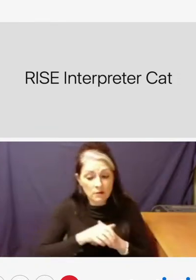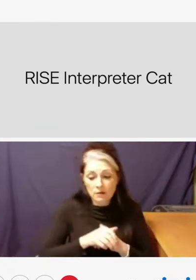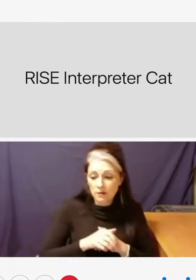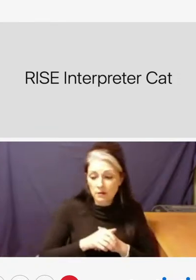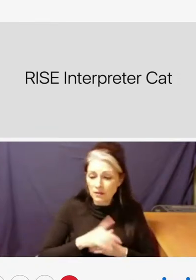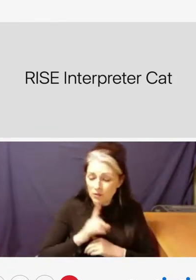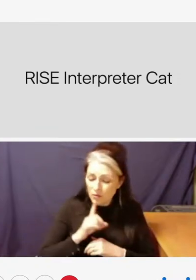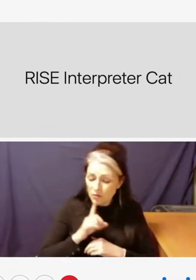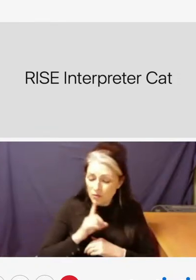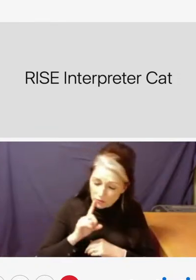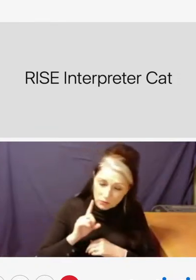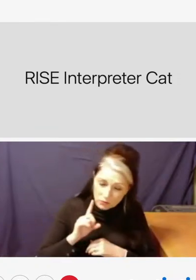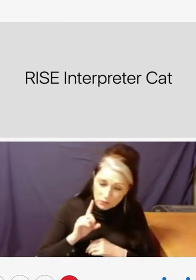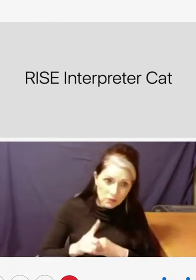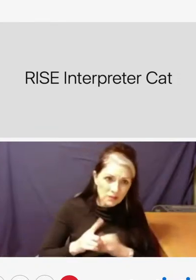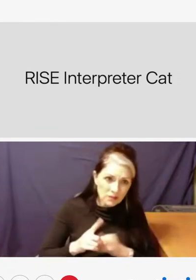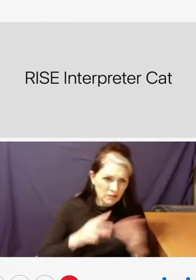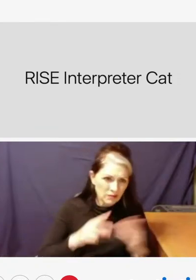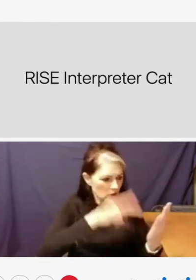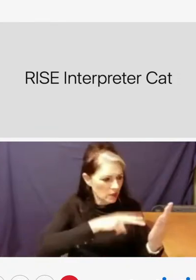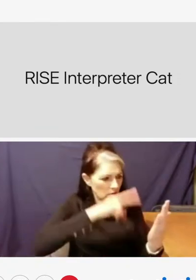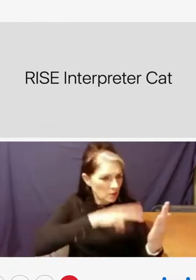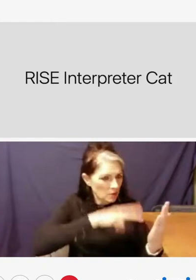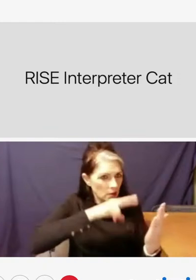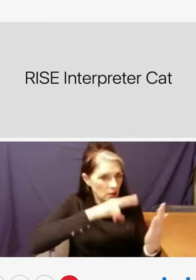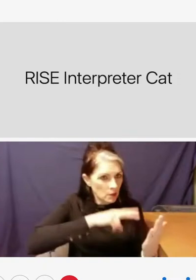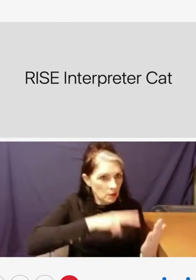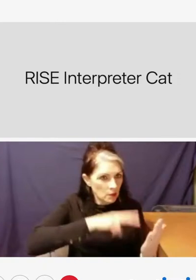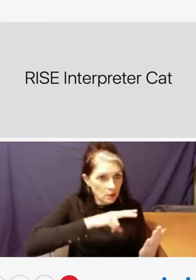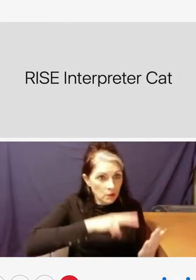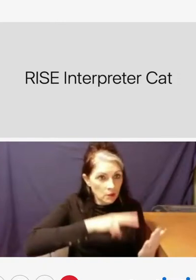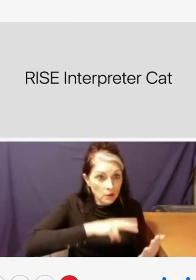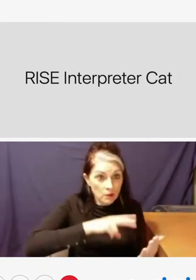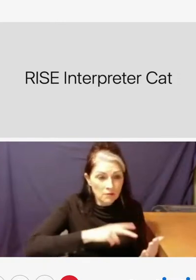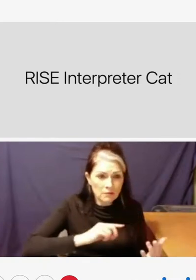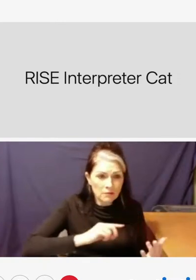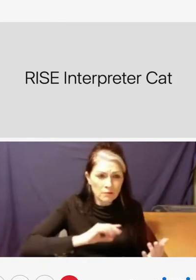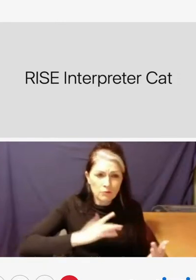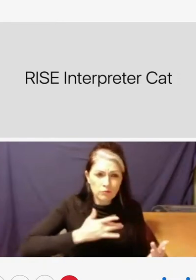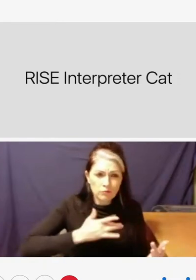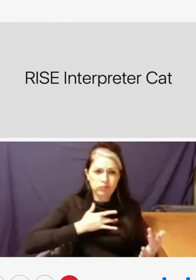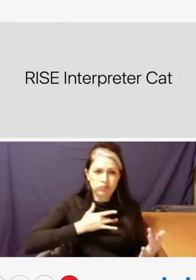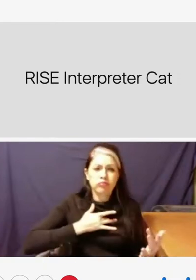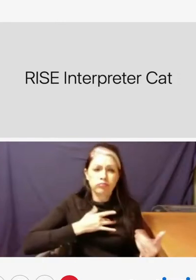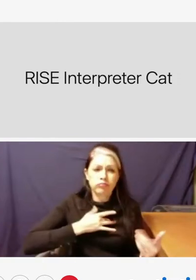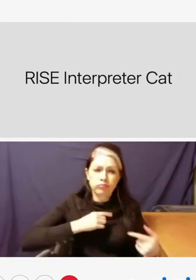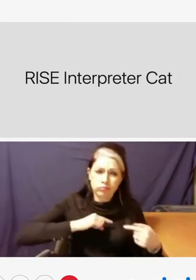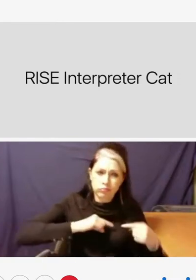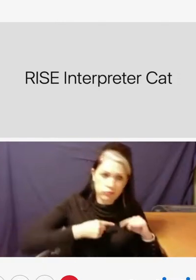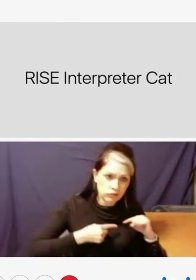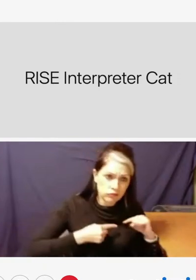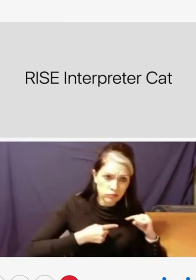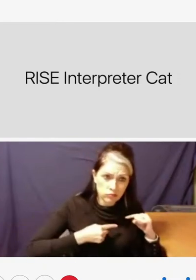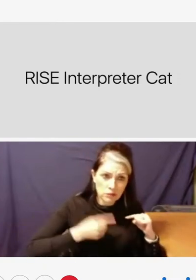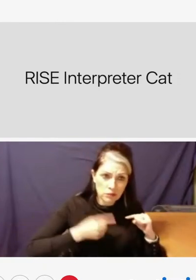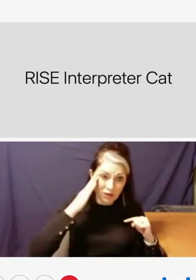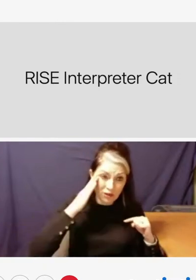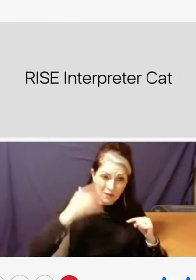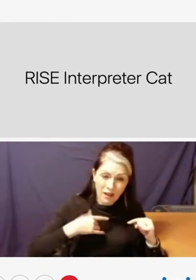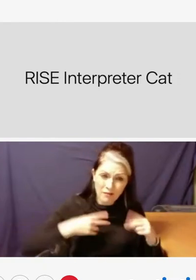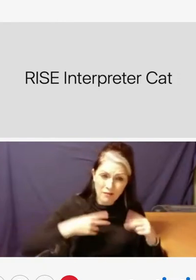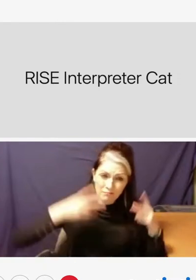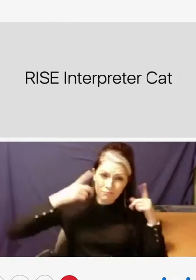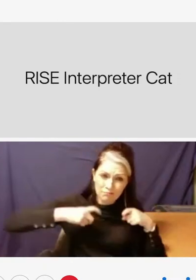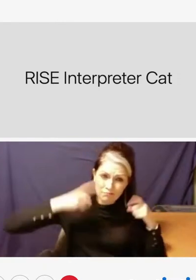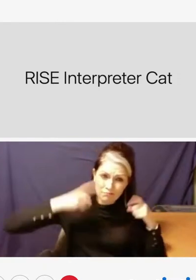through this hurt my heart because you know me I'm a big CER when I